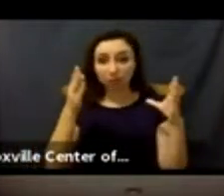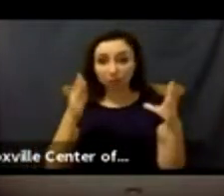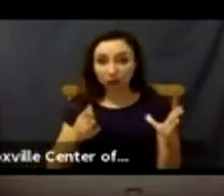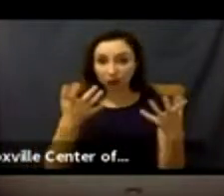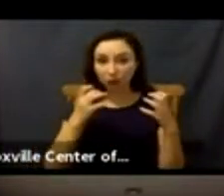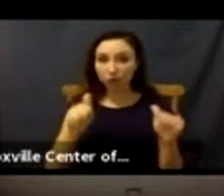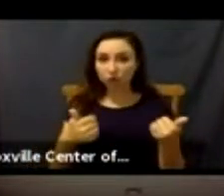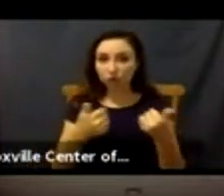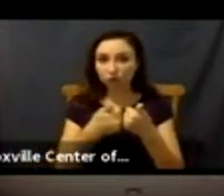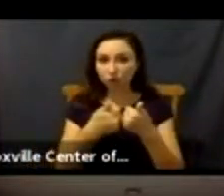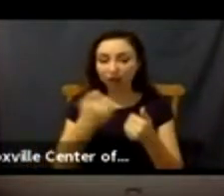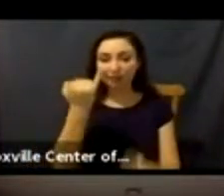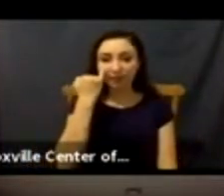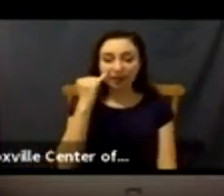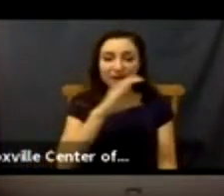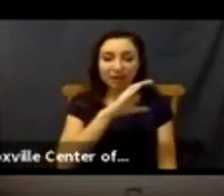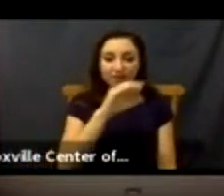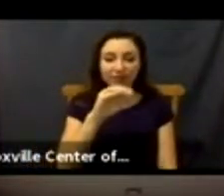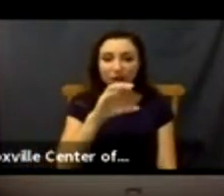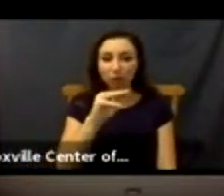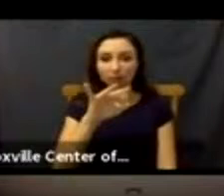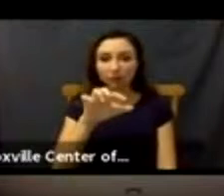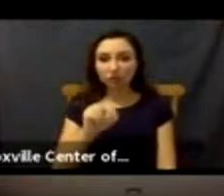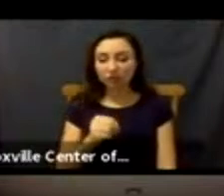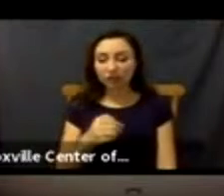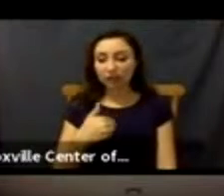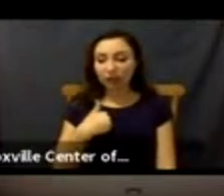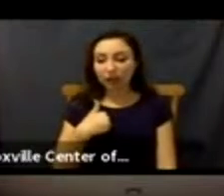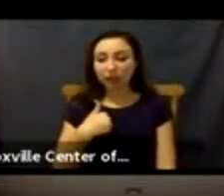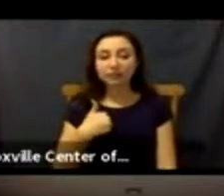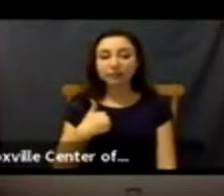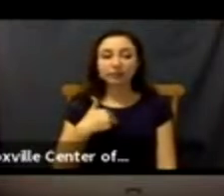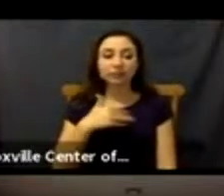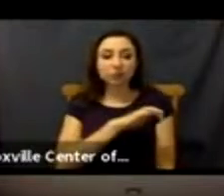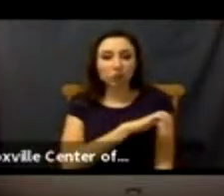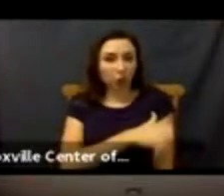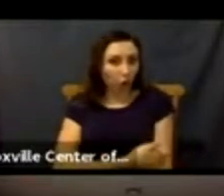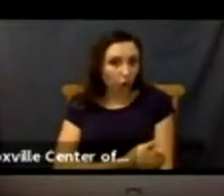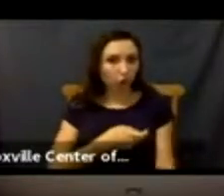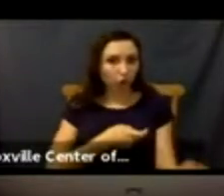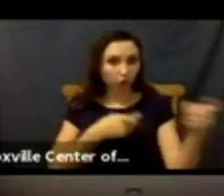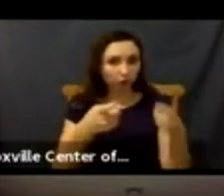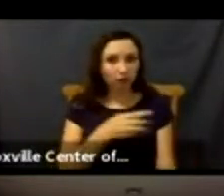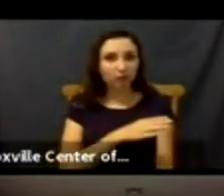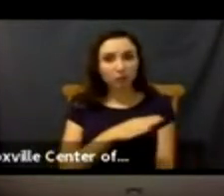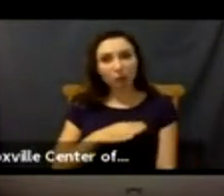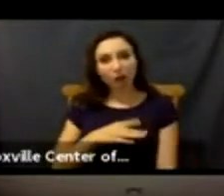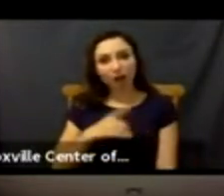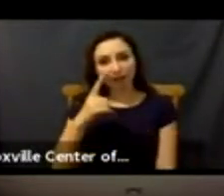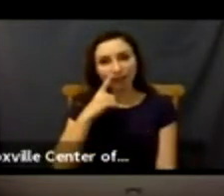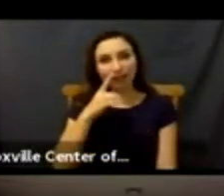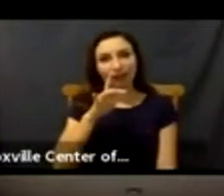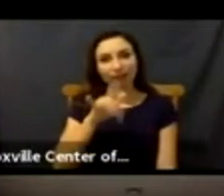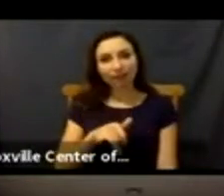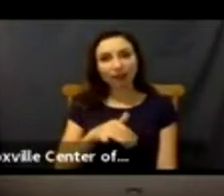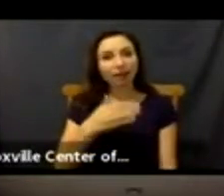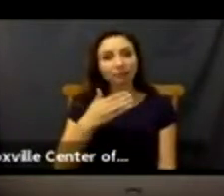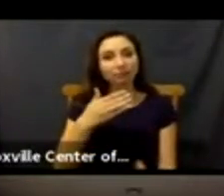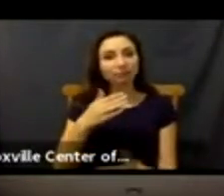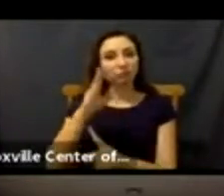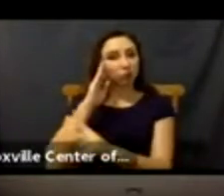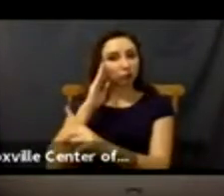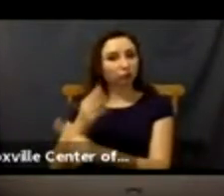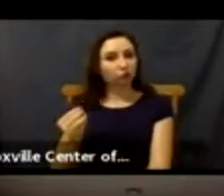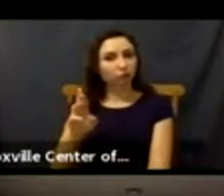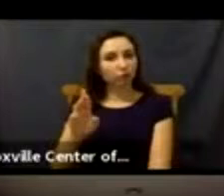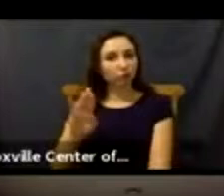county commission has the authority to govern this board, then I think that's a question most properly directed to Mr. Book.